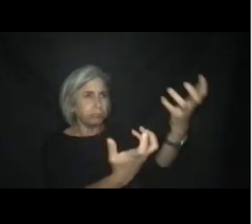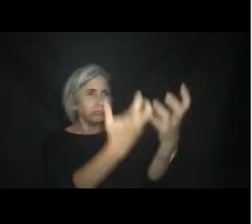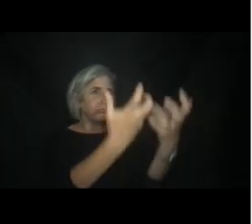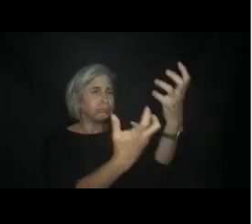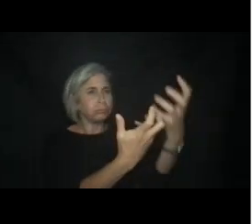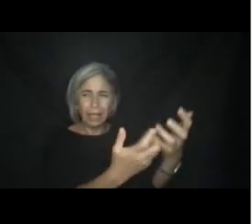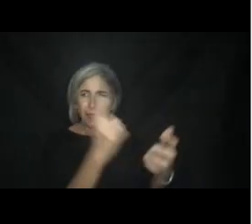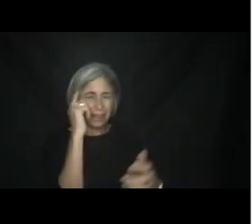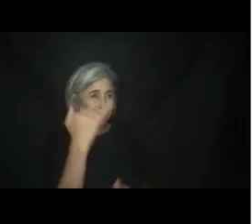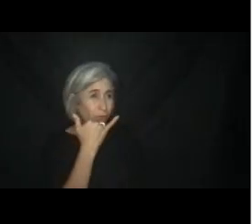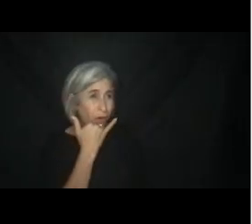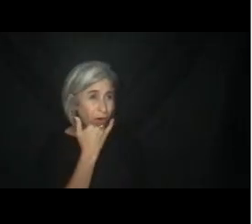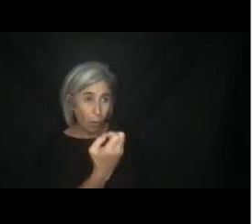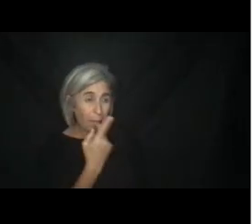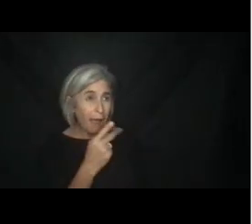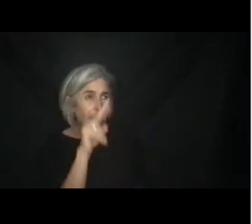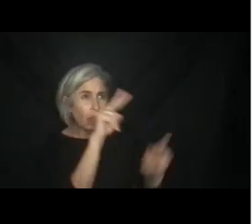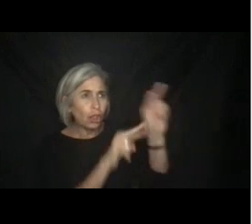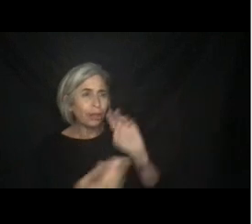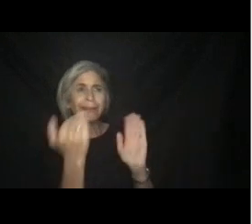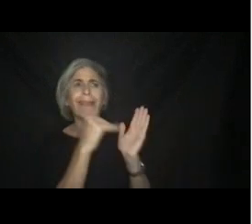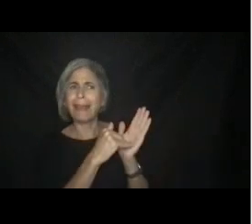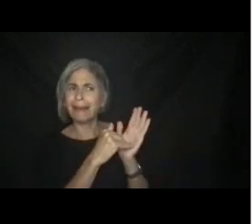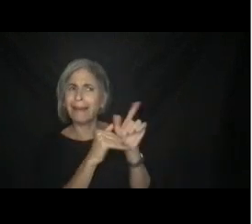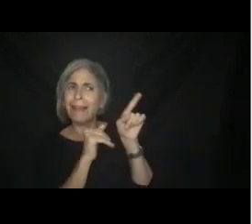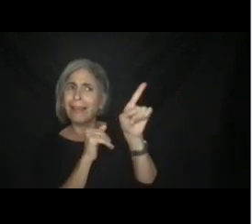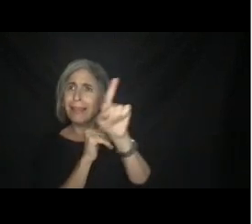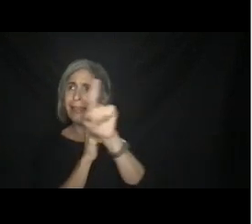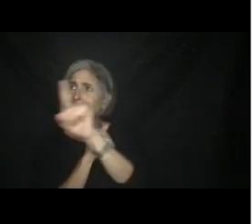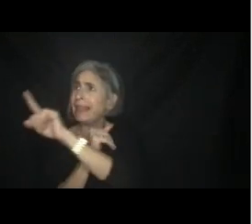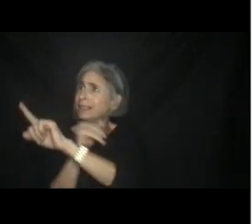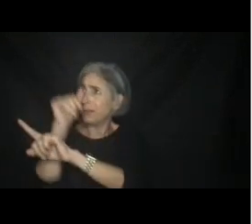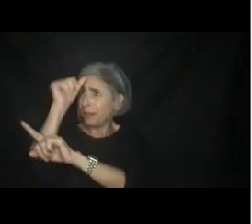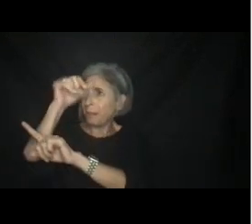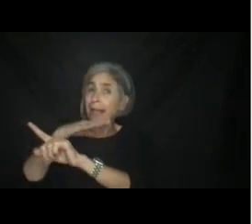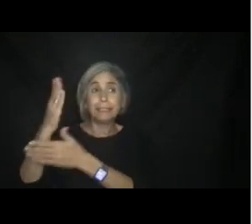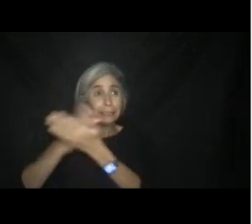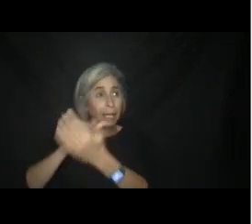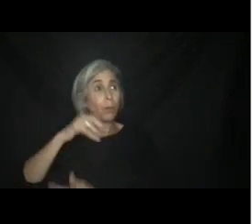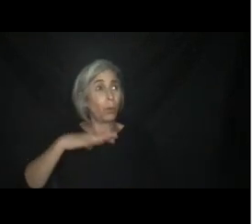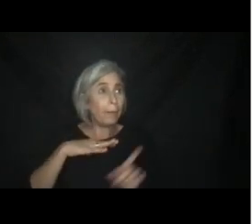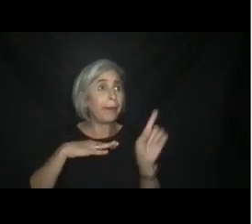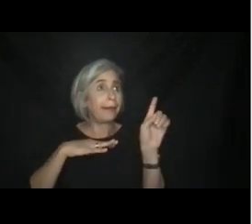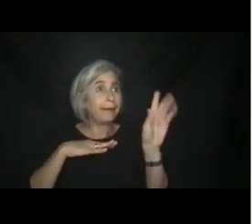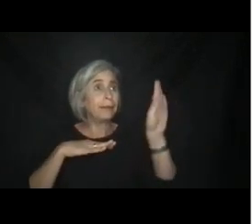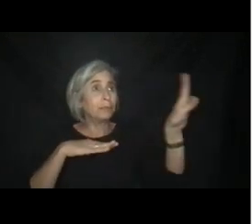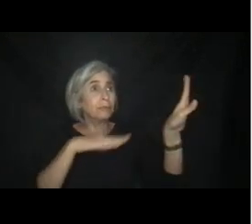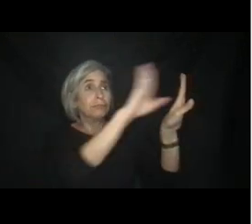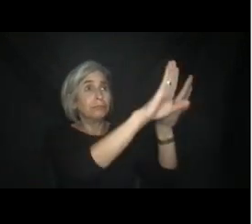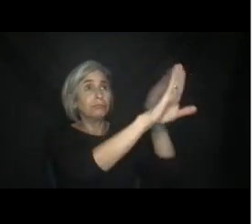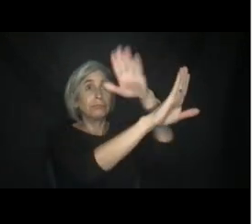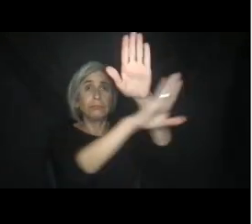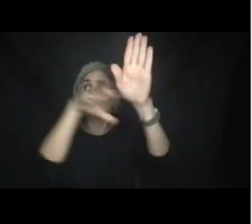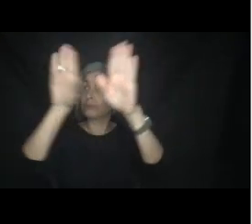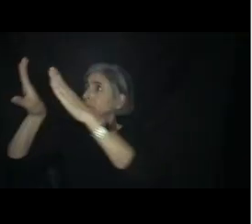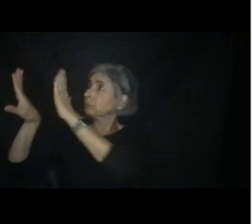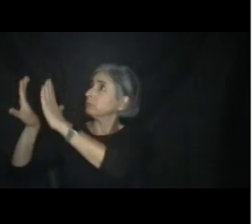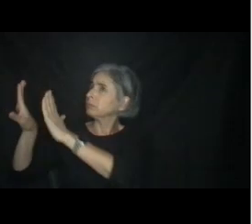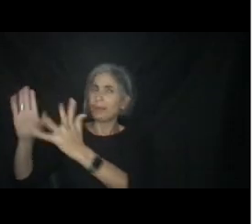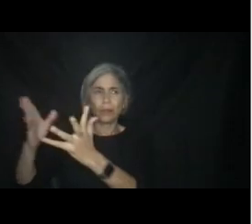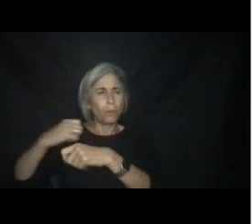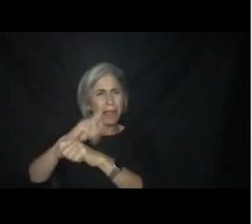and I think you need to go back and relook at it. And these are the men and couple women who actually made this